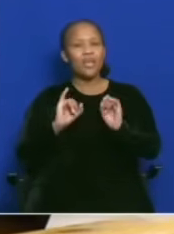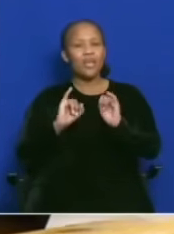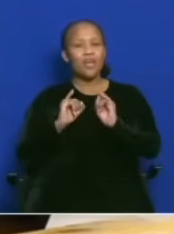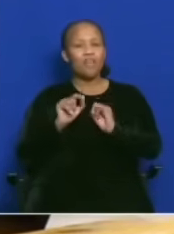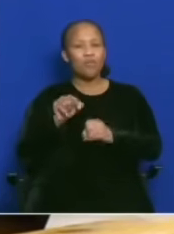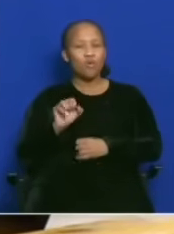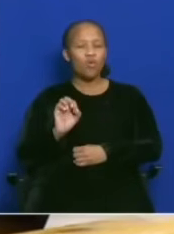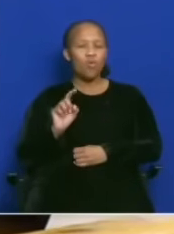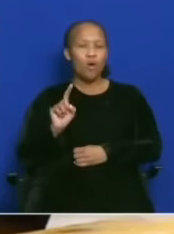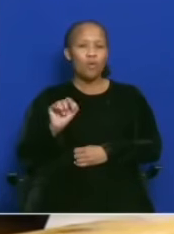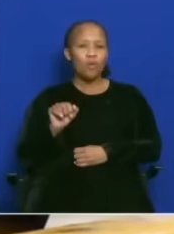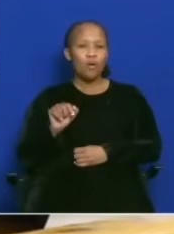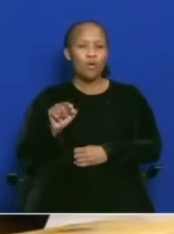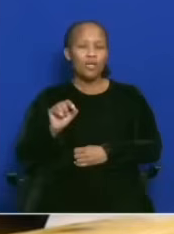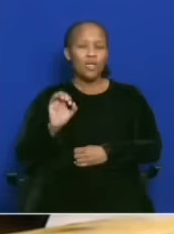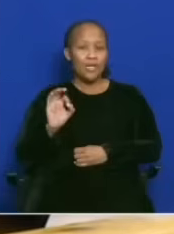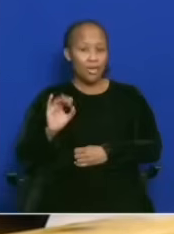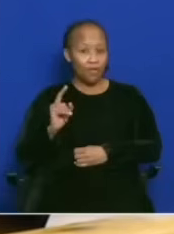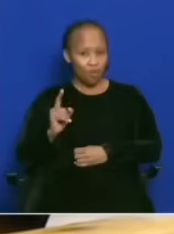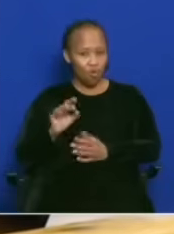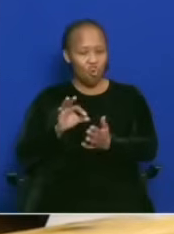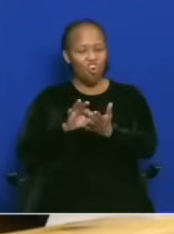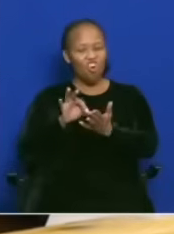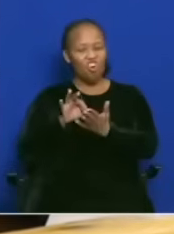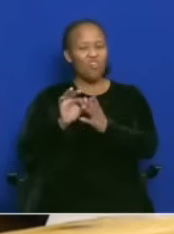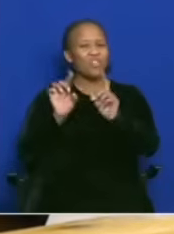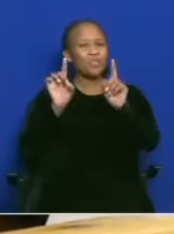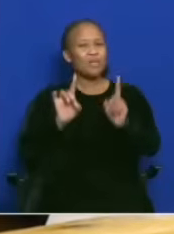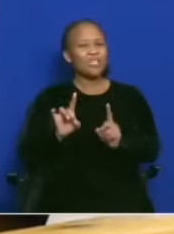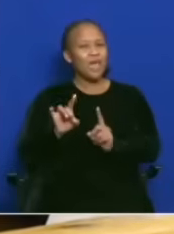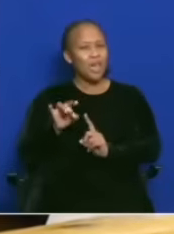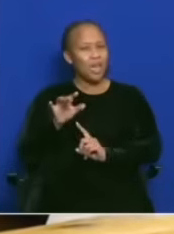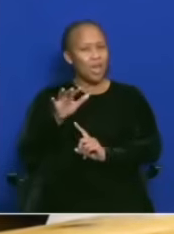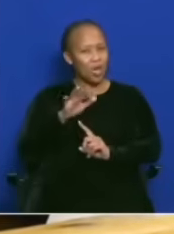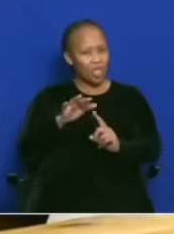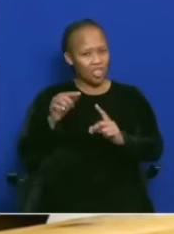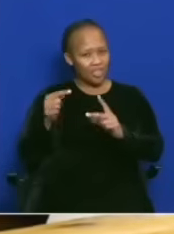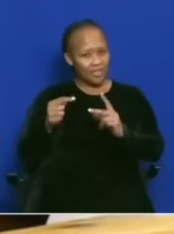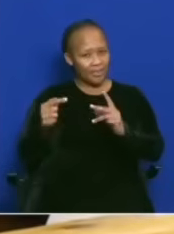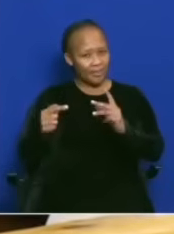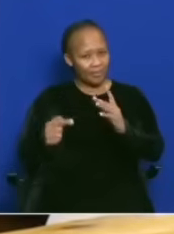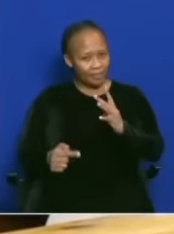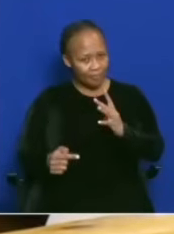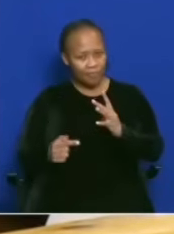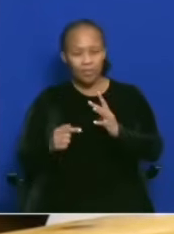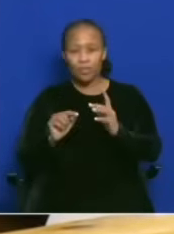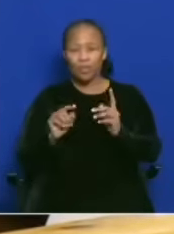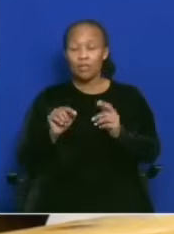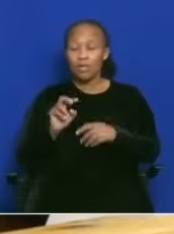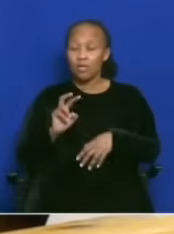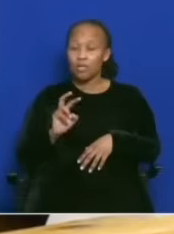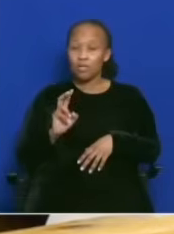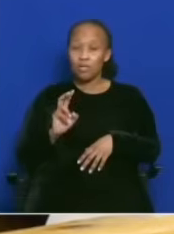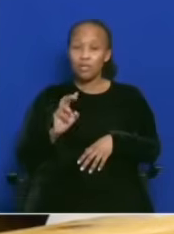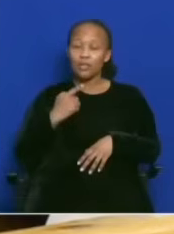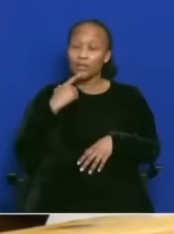special conditions of contract that we were looking at a moment ago, which says to award to